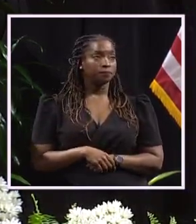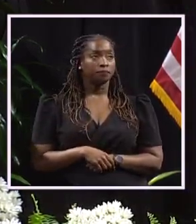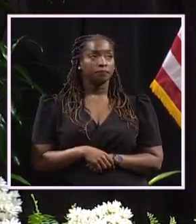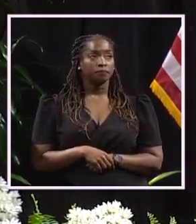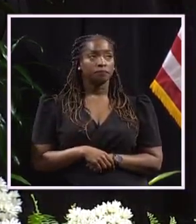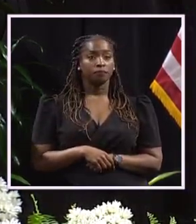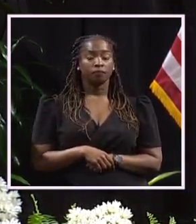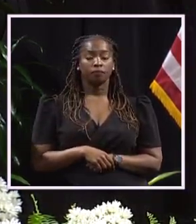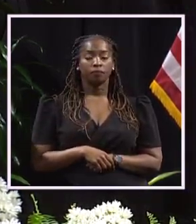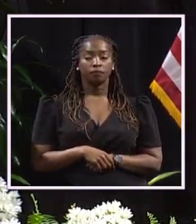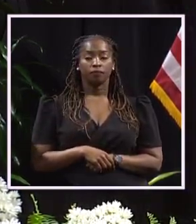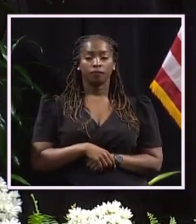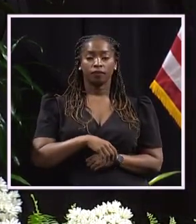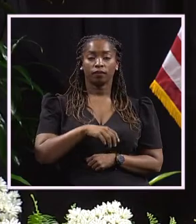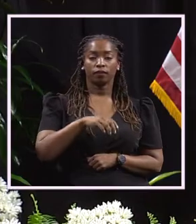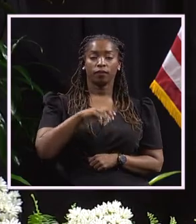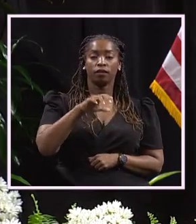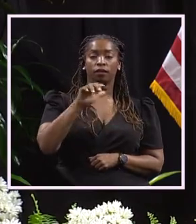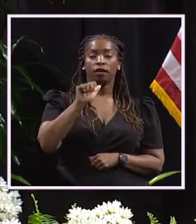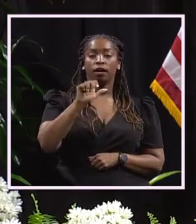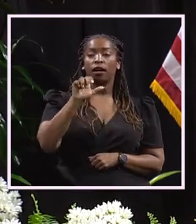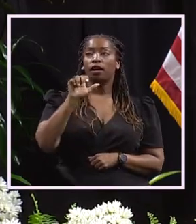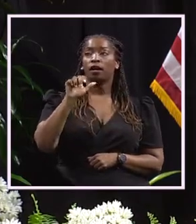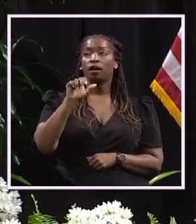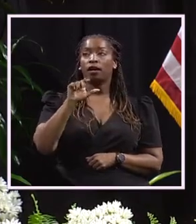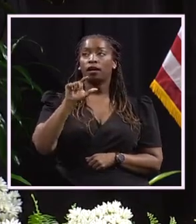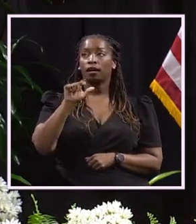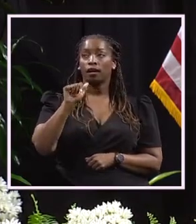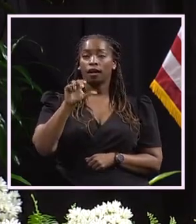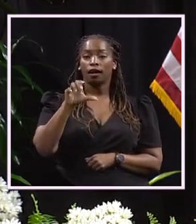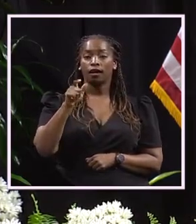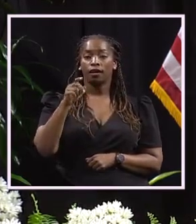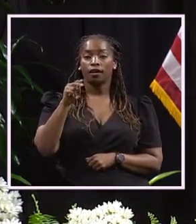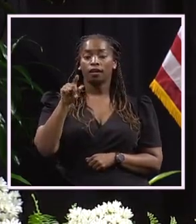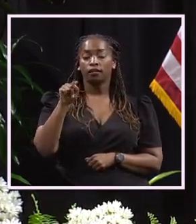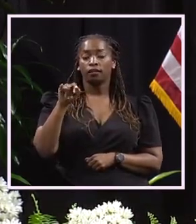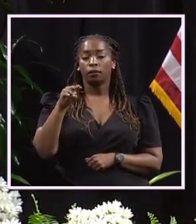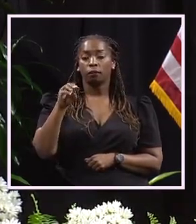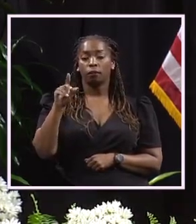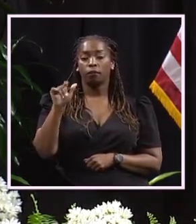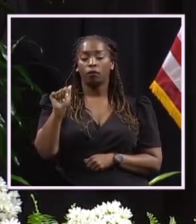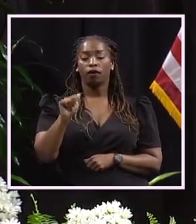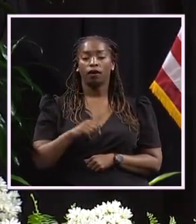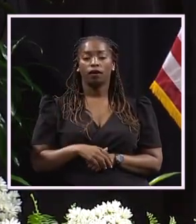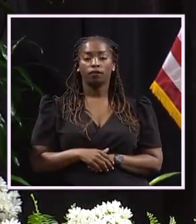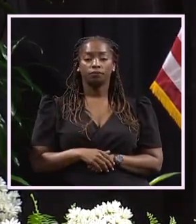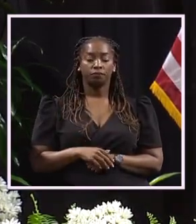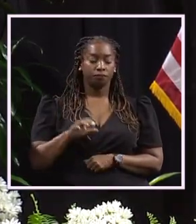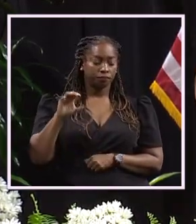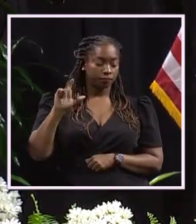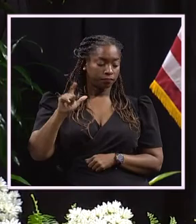Bara Abdul Karim Gamboa, cum laude. Huda Shahid.